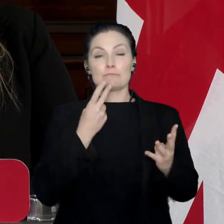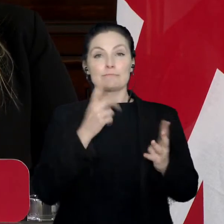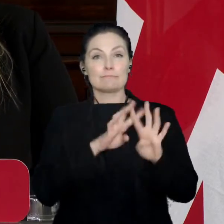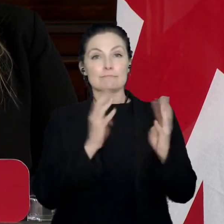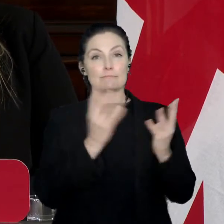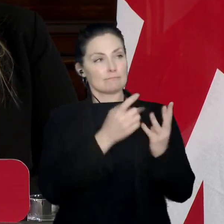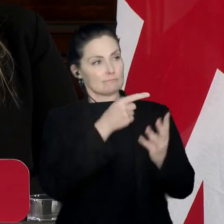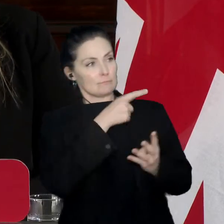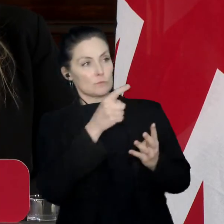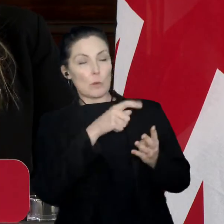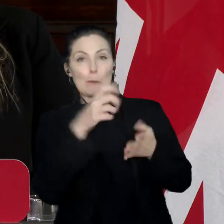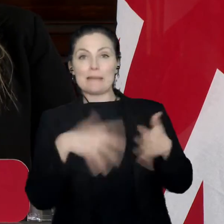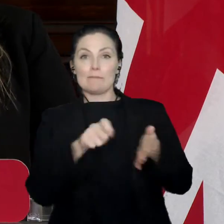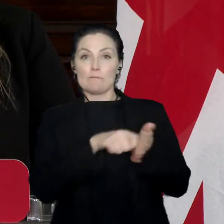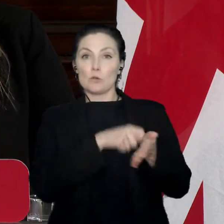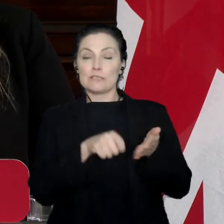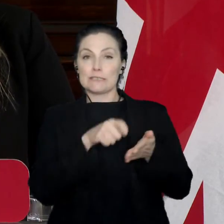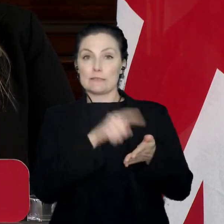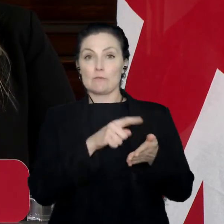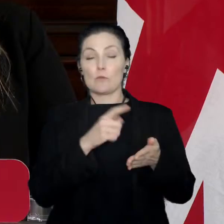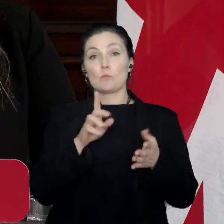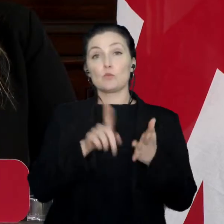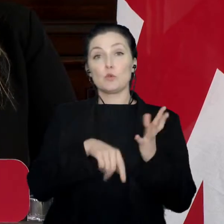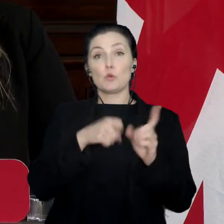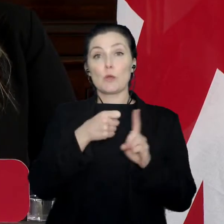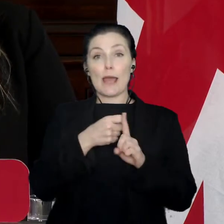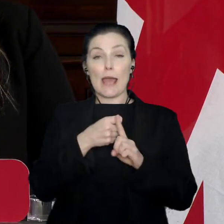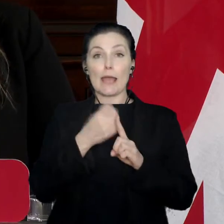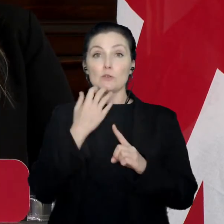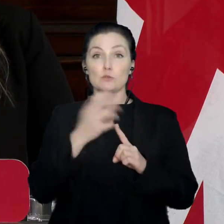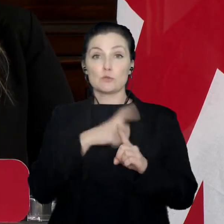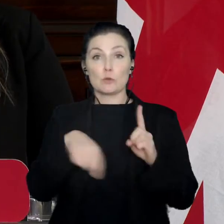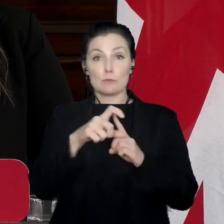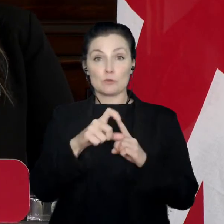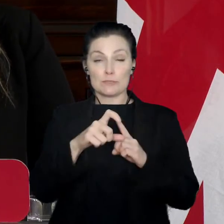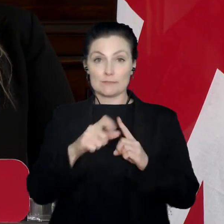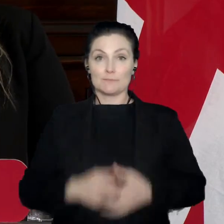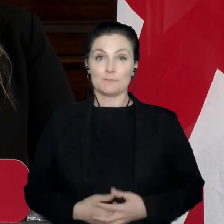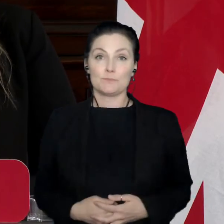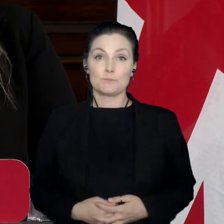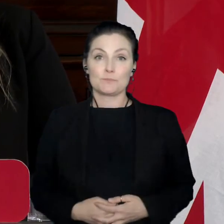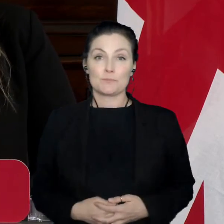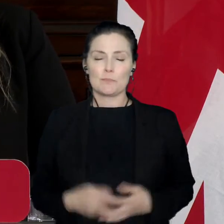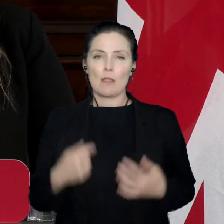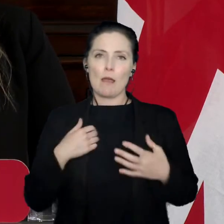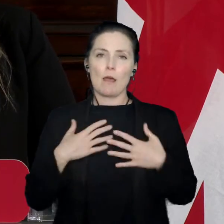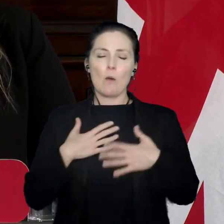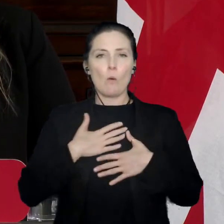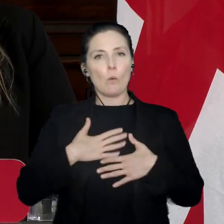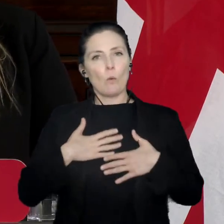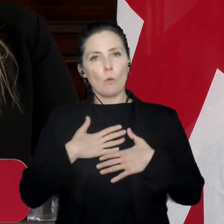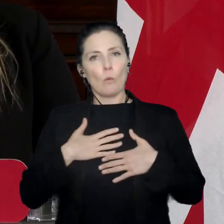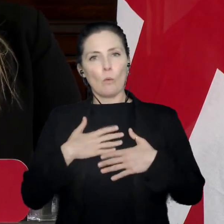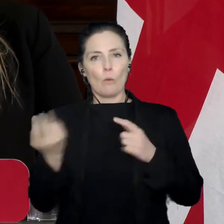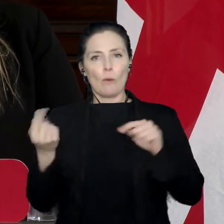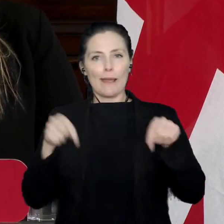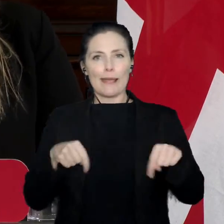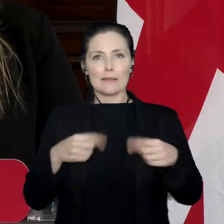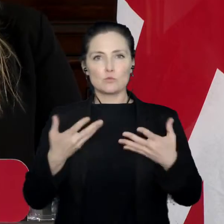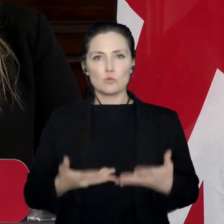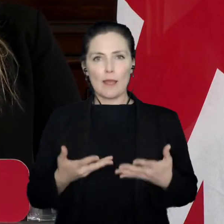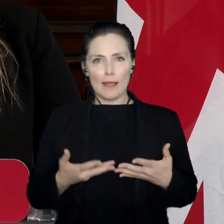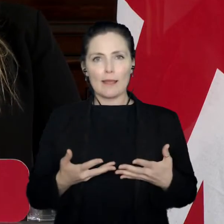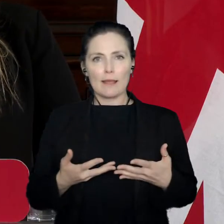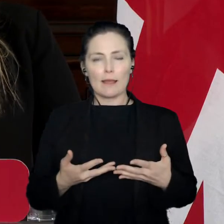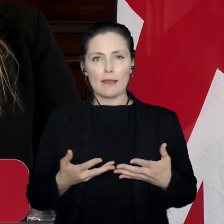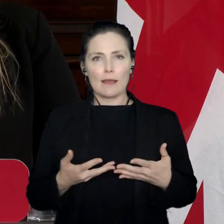of the UK Jewish community. And I'm greatly moved at being able to be here today. Not too